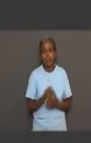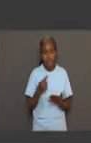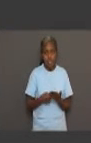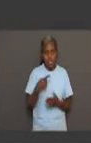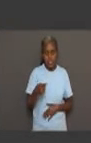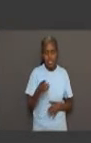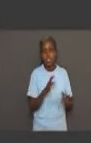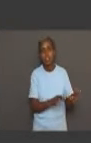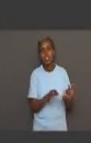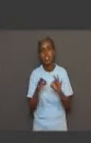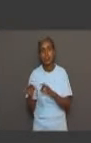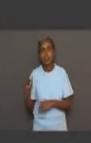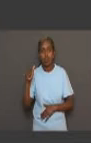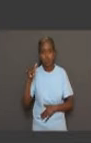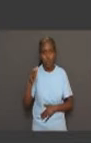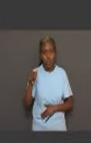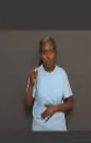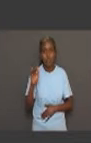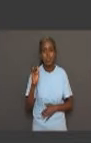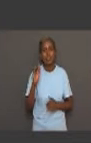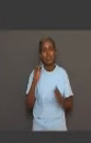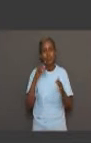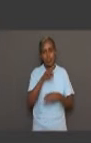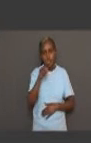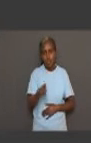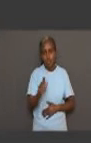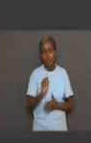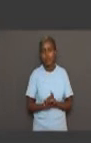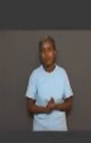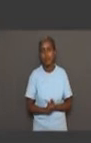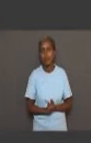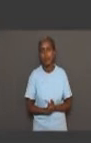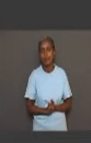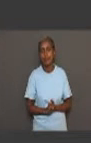Then substitute y into the equation.